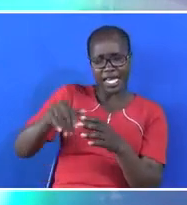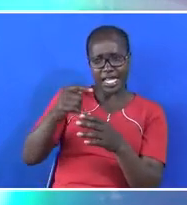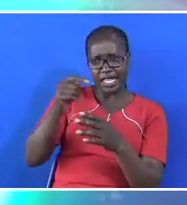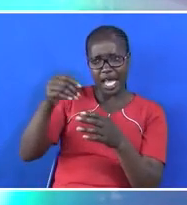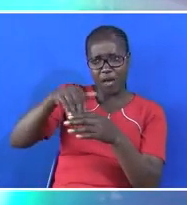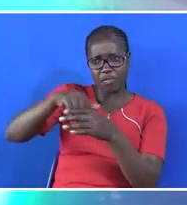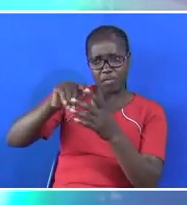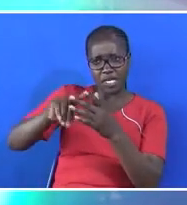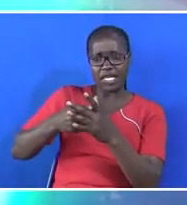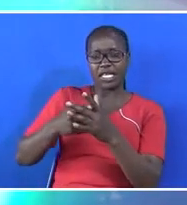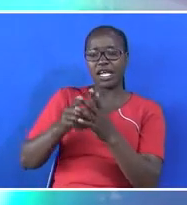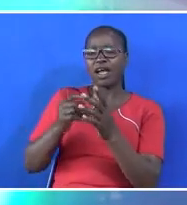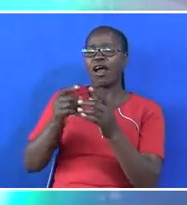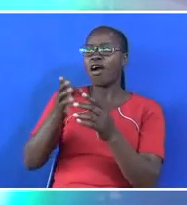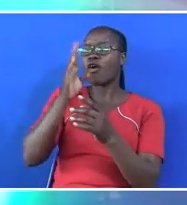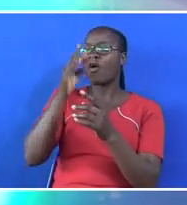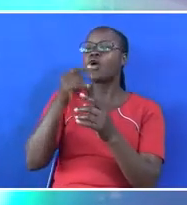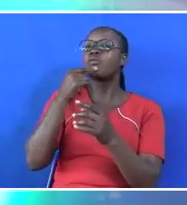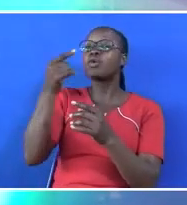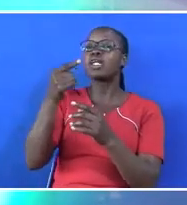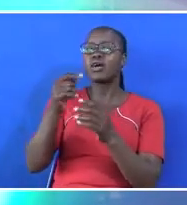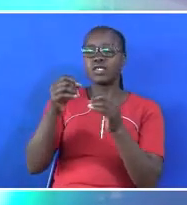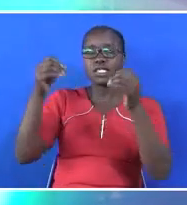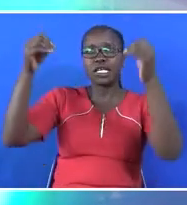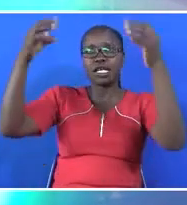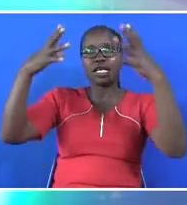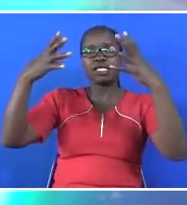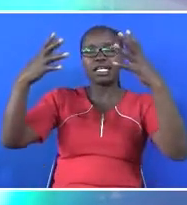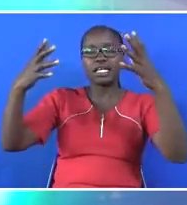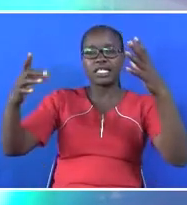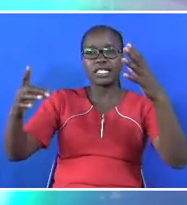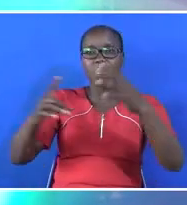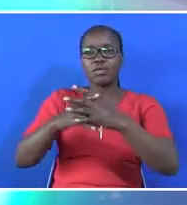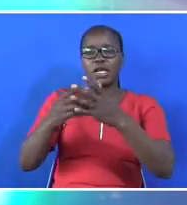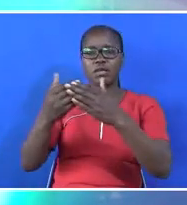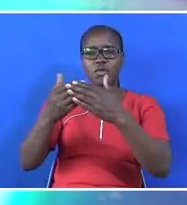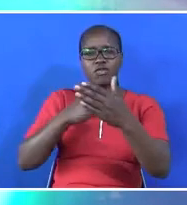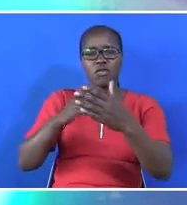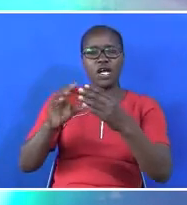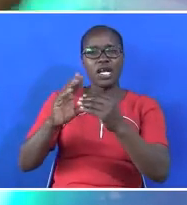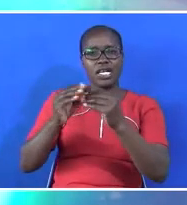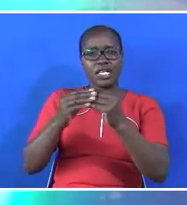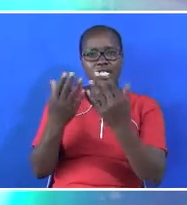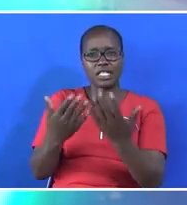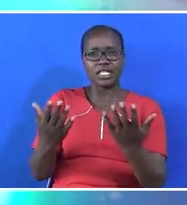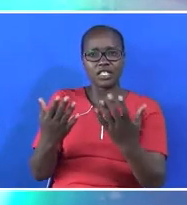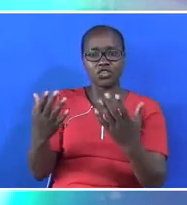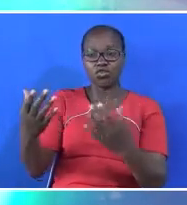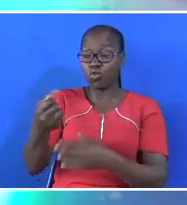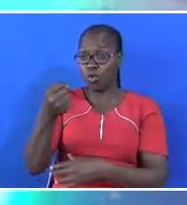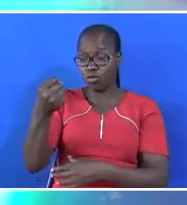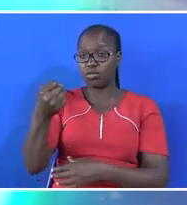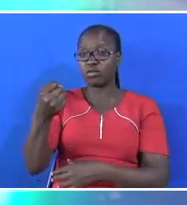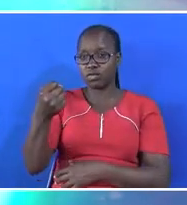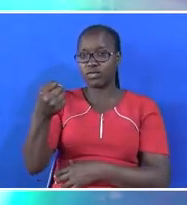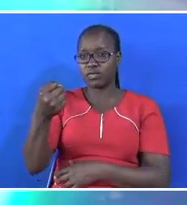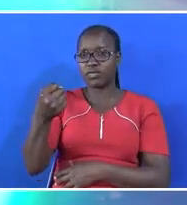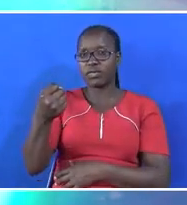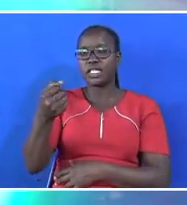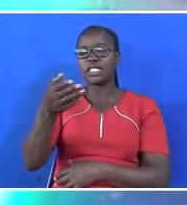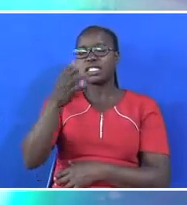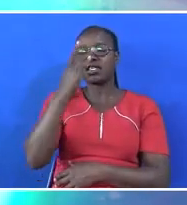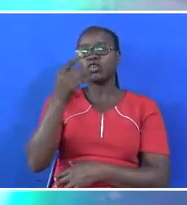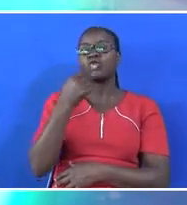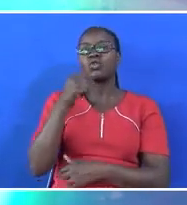God pronounced light, and light came forth before he created the vessels to hold light. That's the God I'm